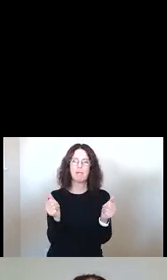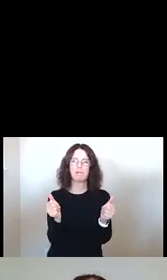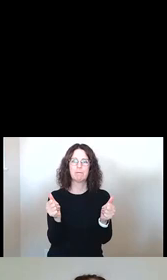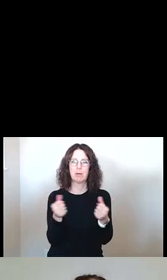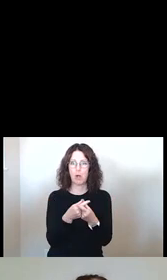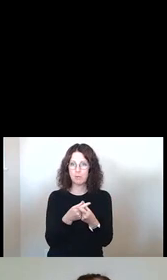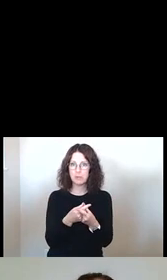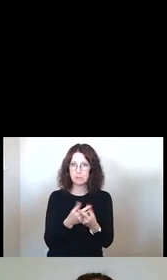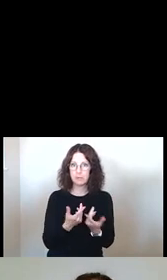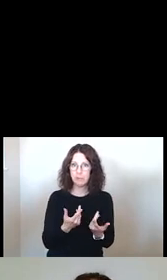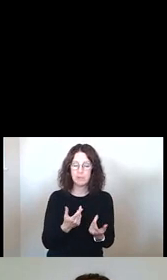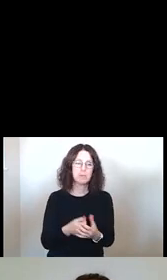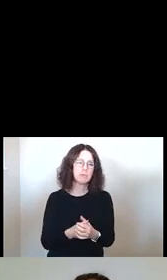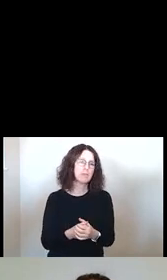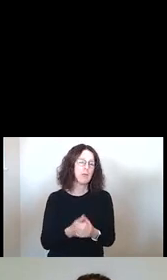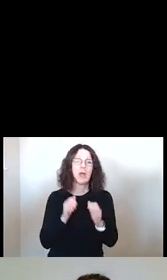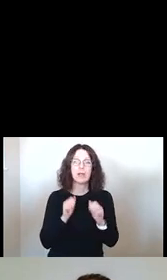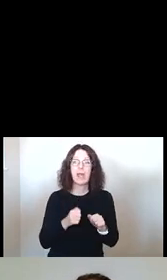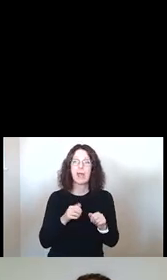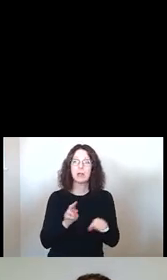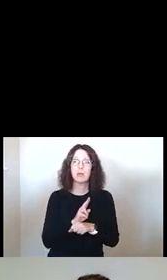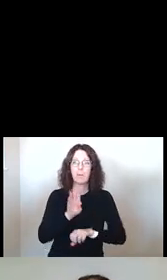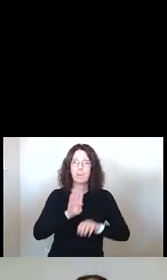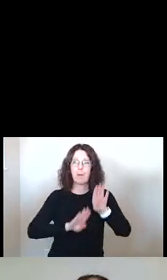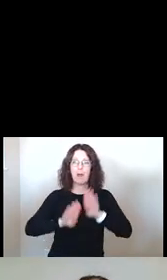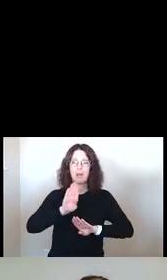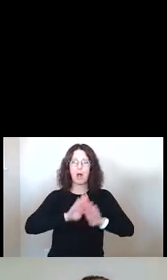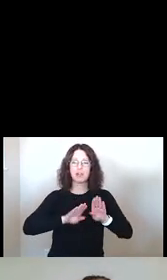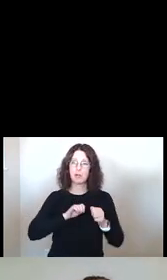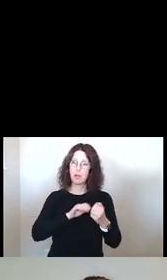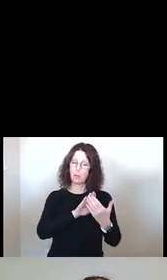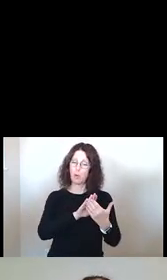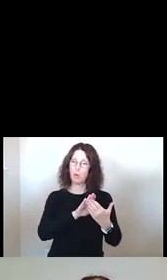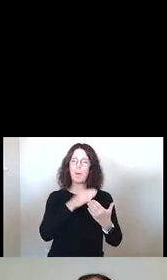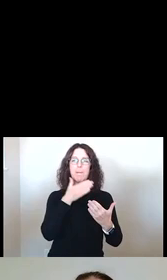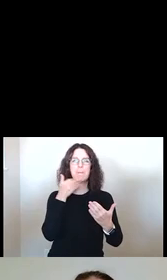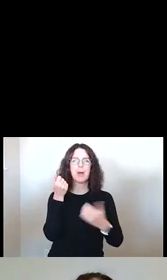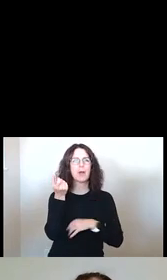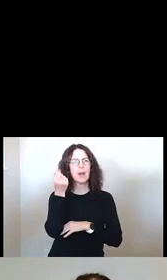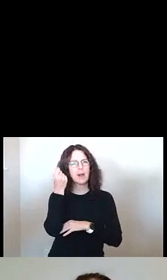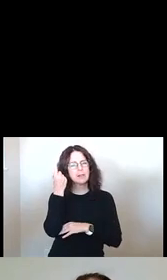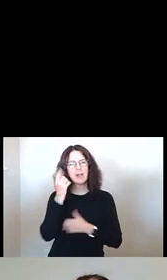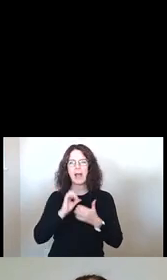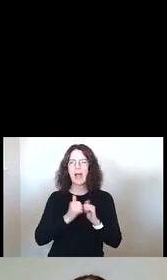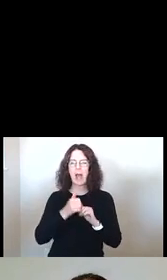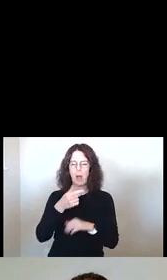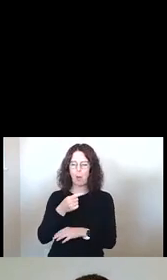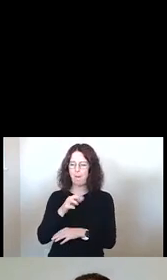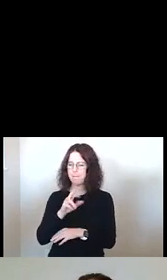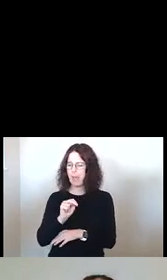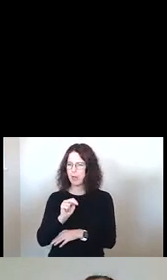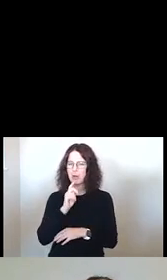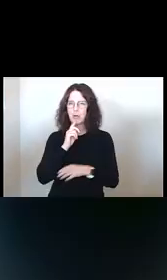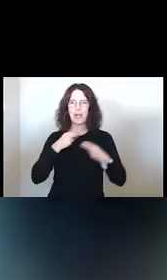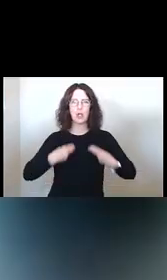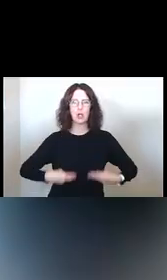We might take a biological approach to understand what patterns in human adaptation might shape a predilection to